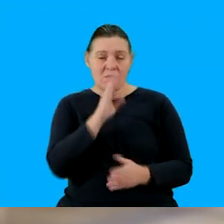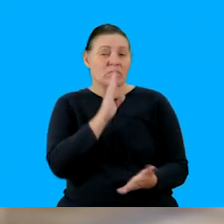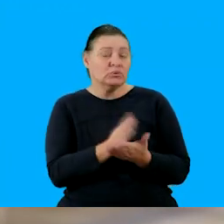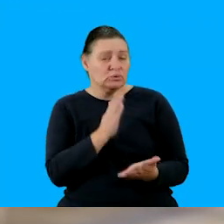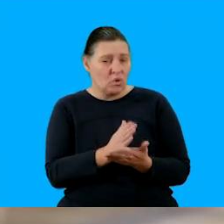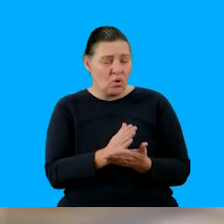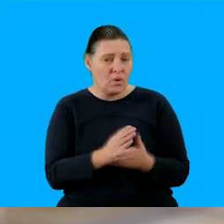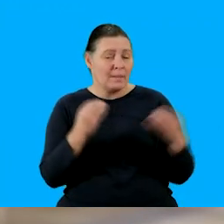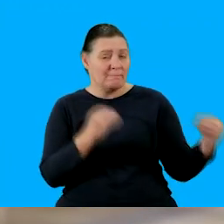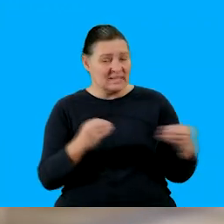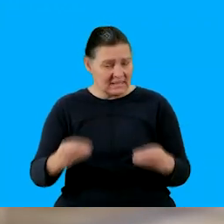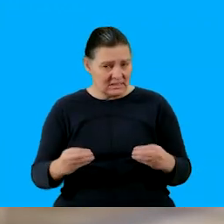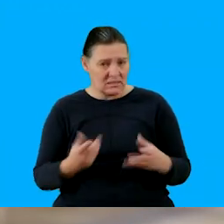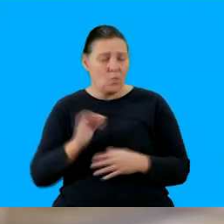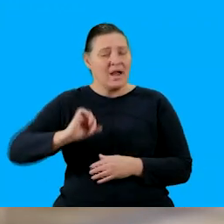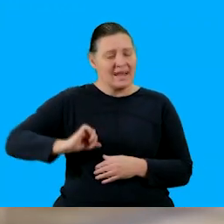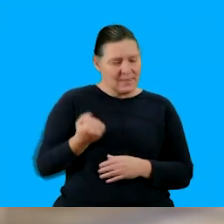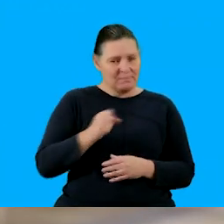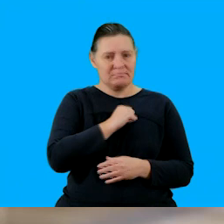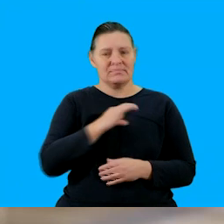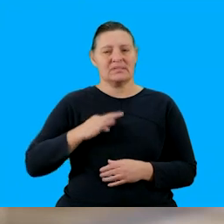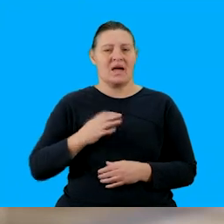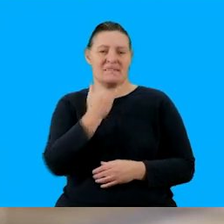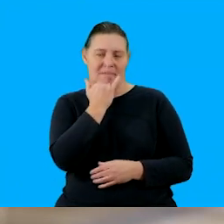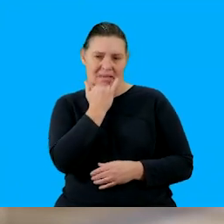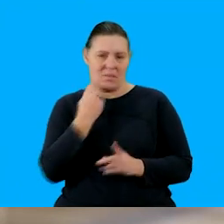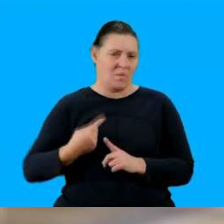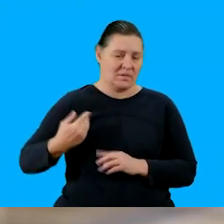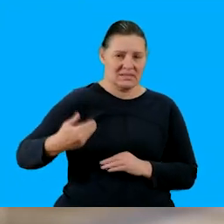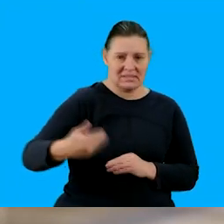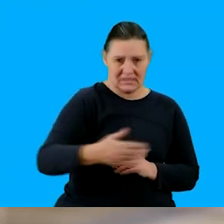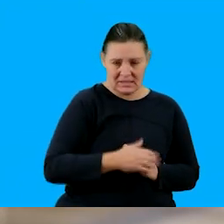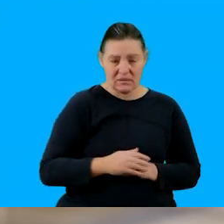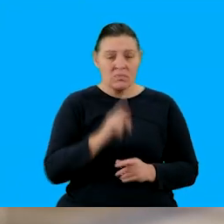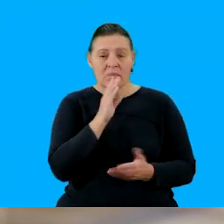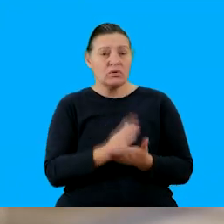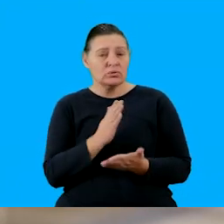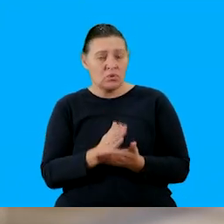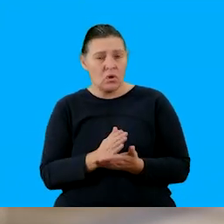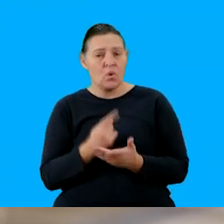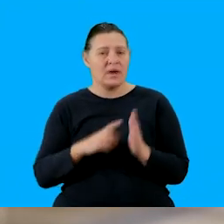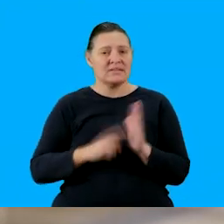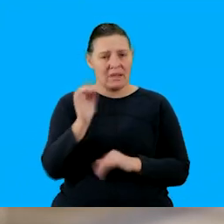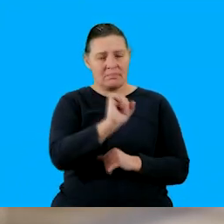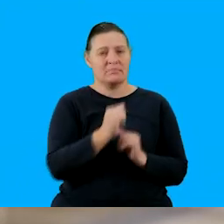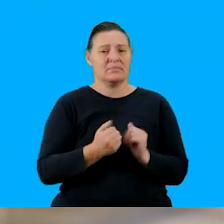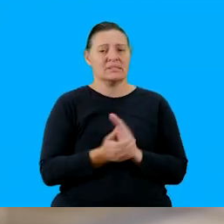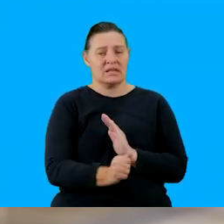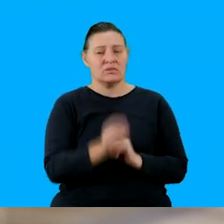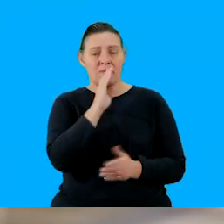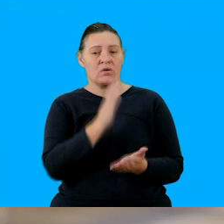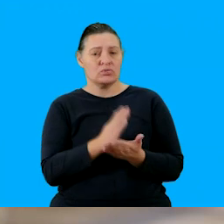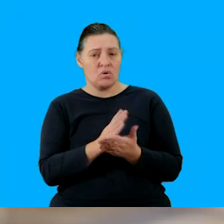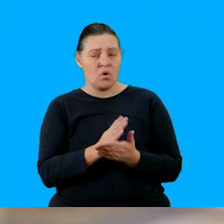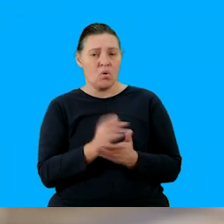we need to make sure that as businesses, we keep our employees happy all the time. And we also need to make sure that we develop their skills by